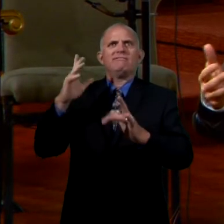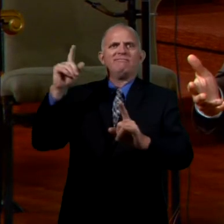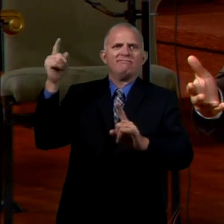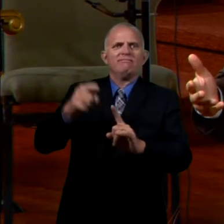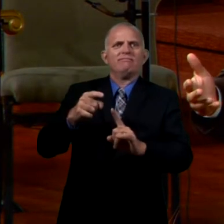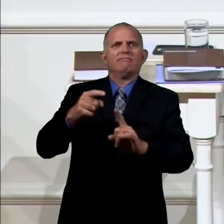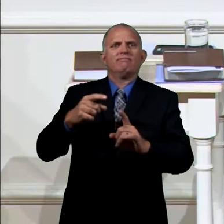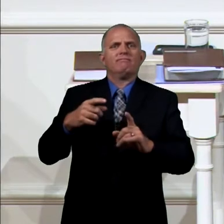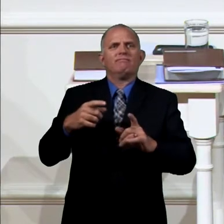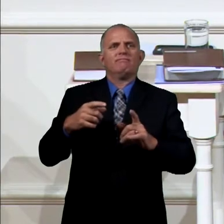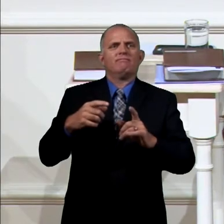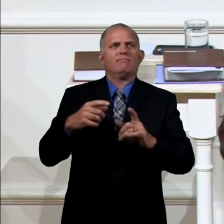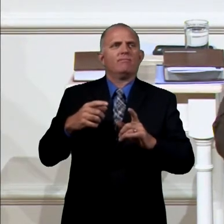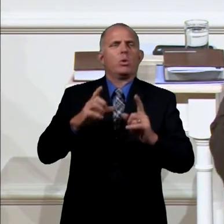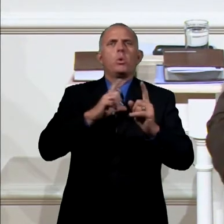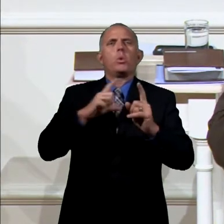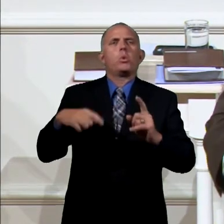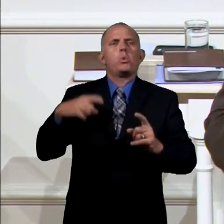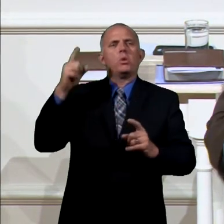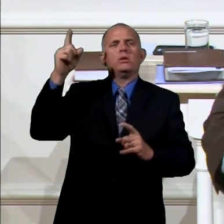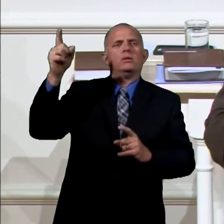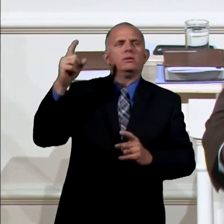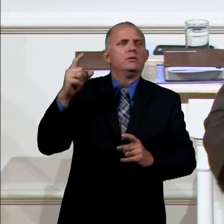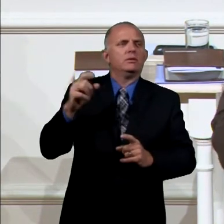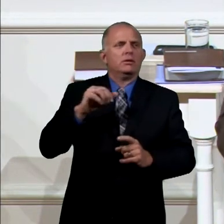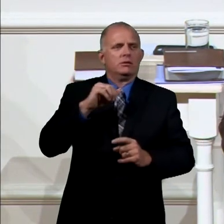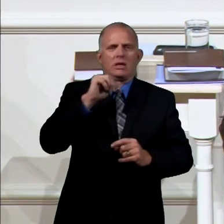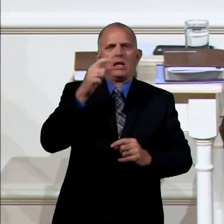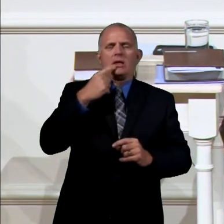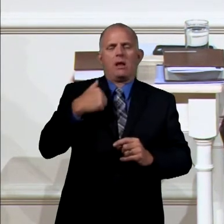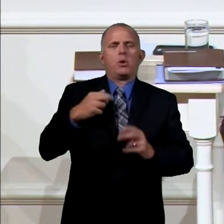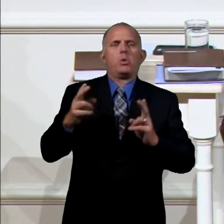But I don't think the Lord is telling me to hurry up.